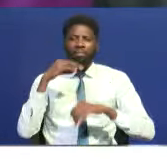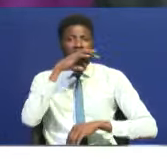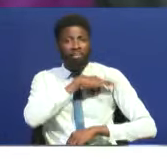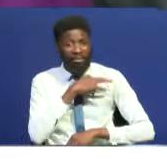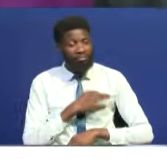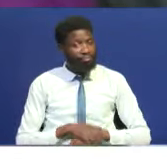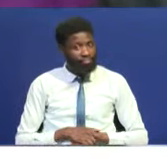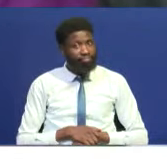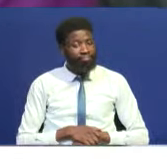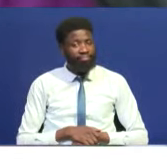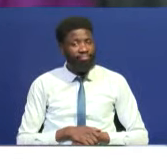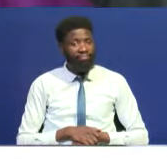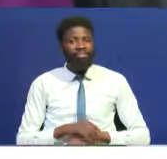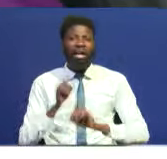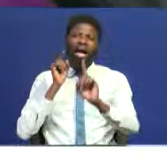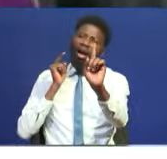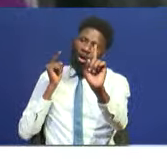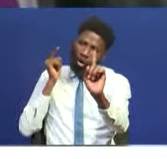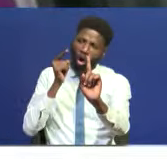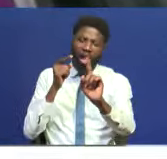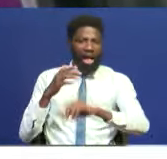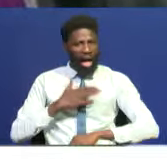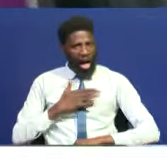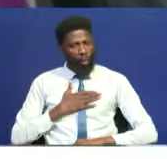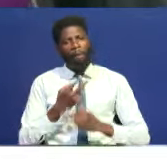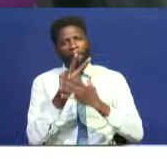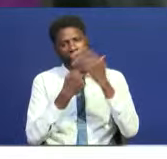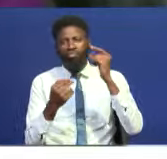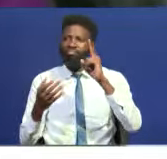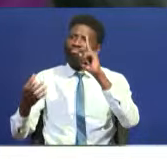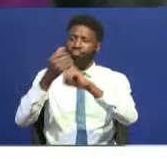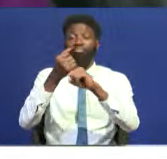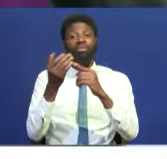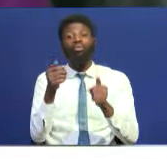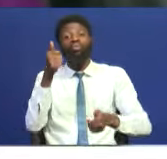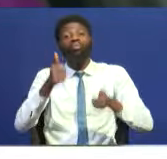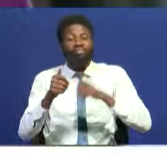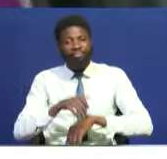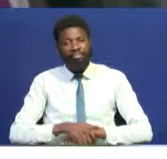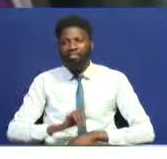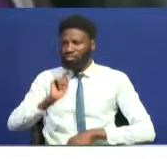recognizing our collective goal of advancing Kenya's welfare.